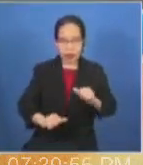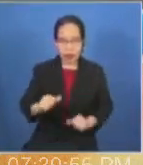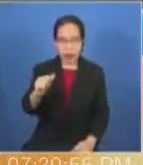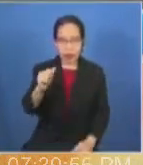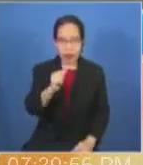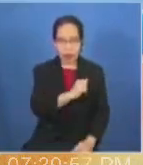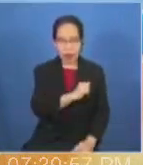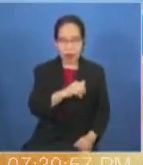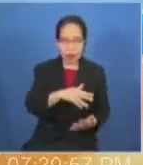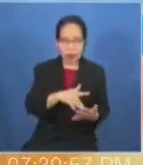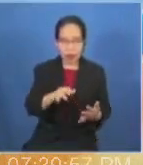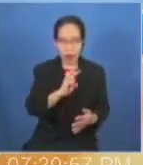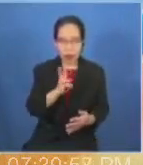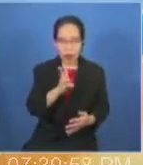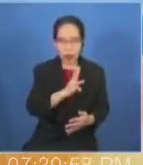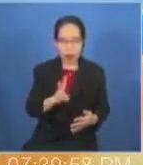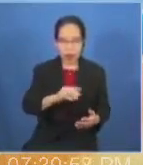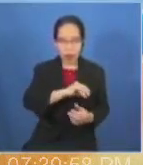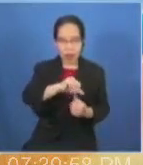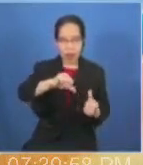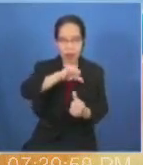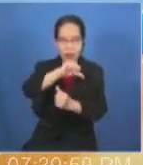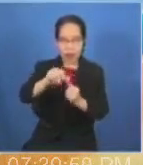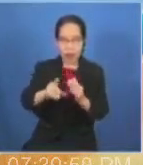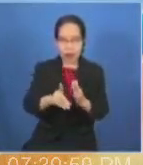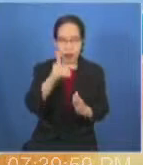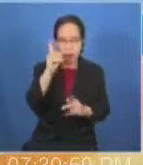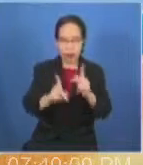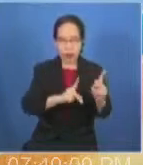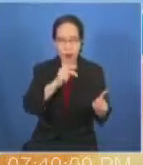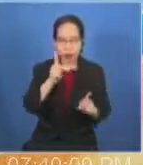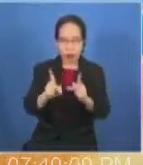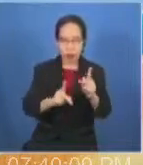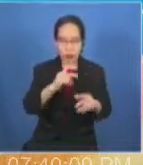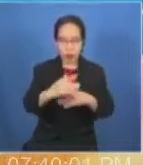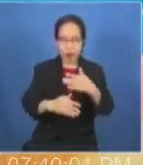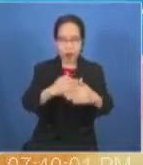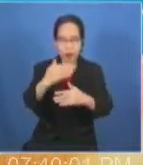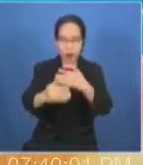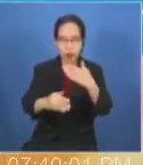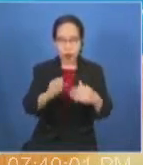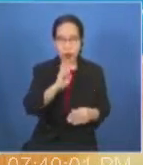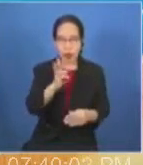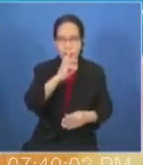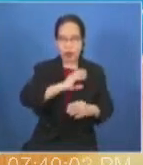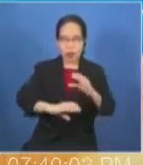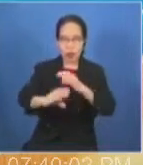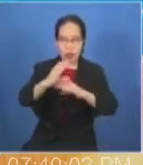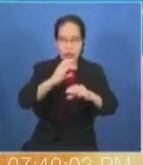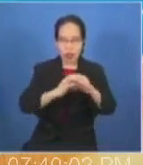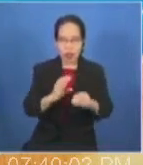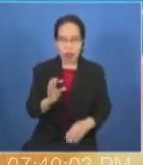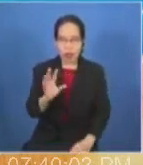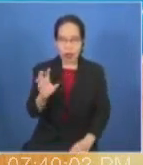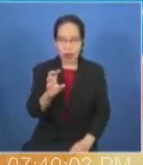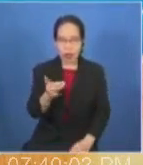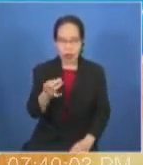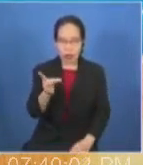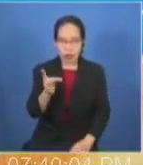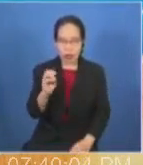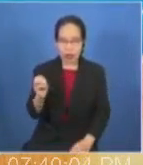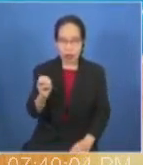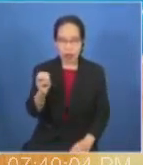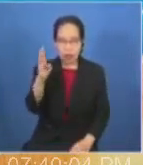Because of the science of hydrology or the study of water around us, man has discovered the process of water cycle.